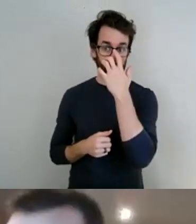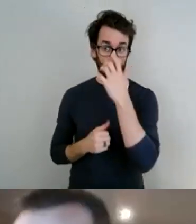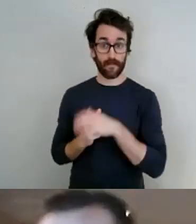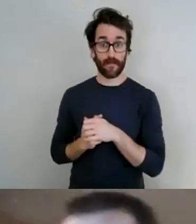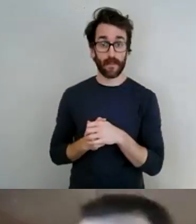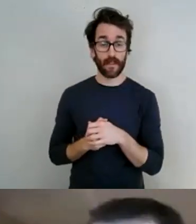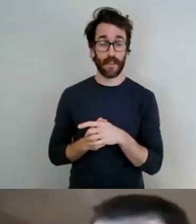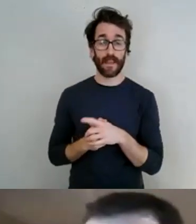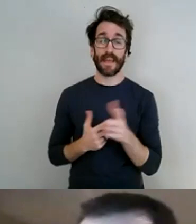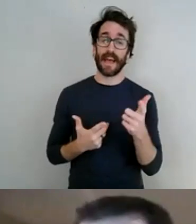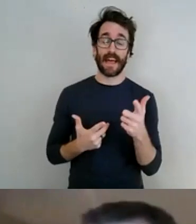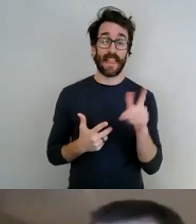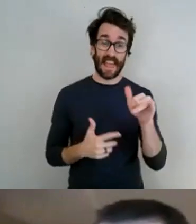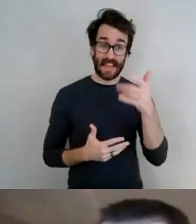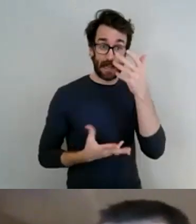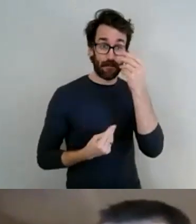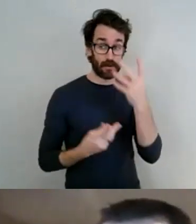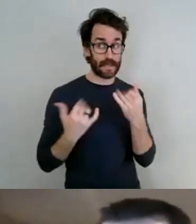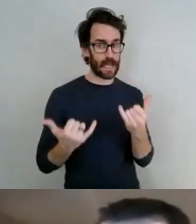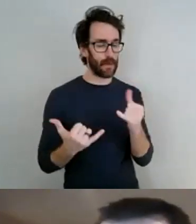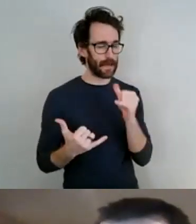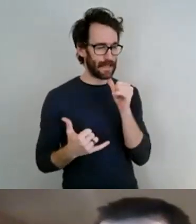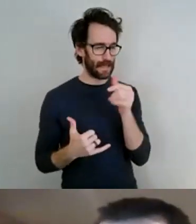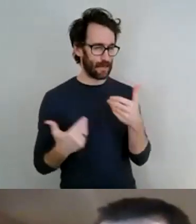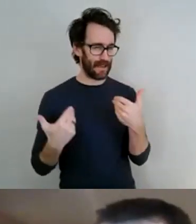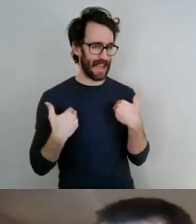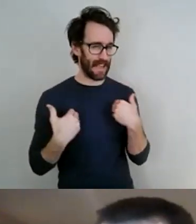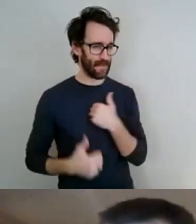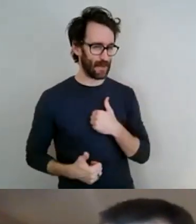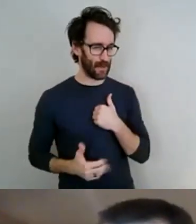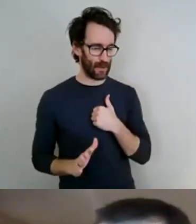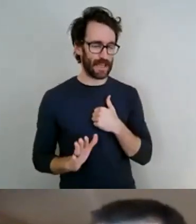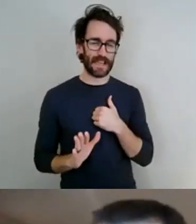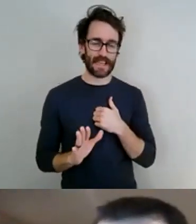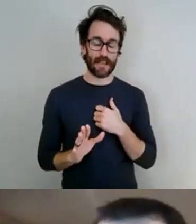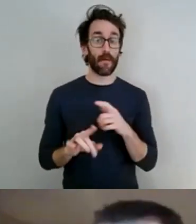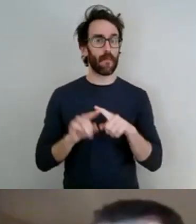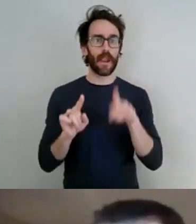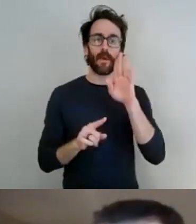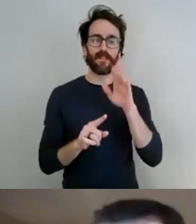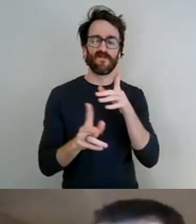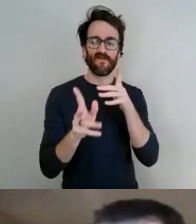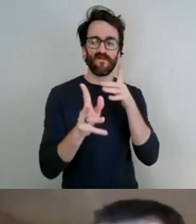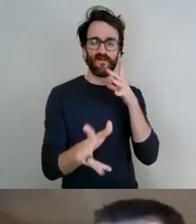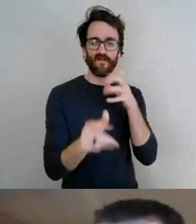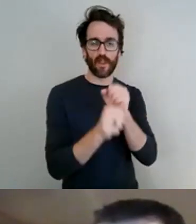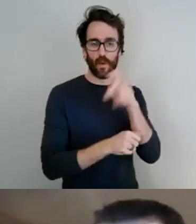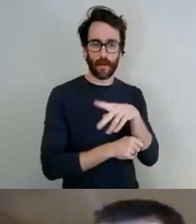Unfortunately, I don't have the information on that on hand, but I can definitely, I could follow up with